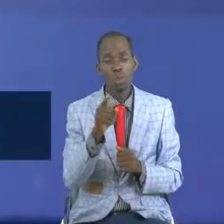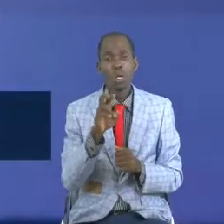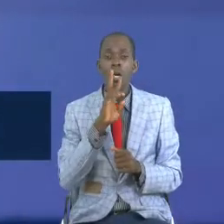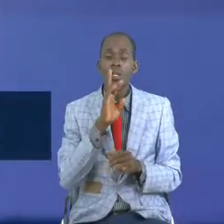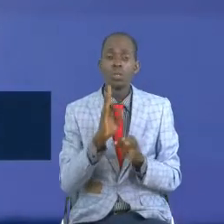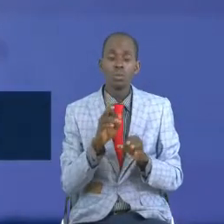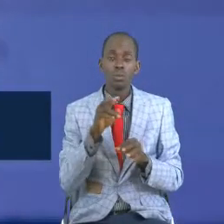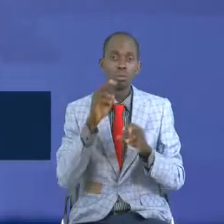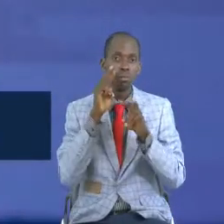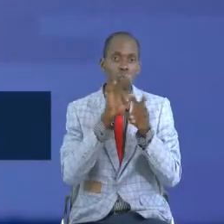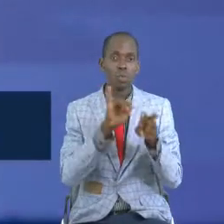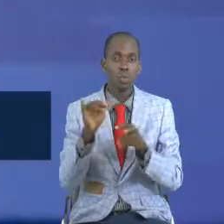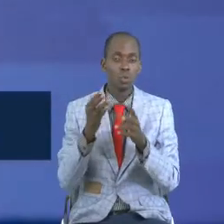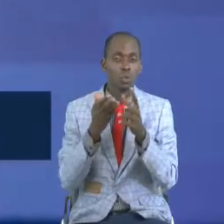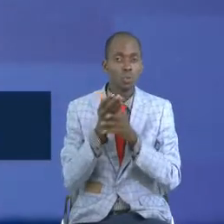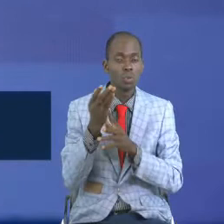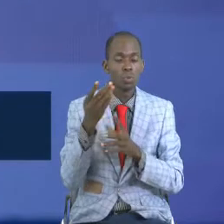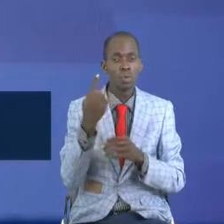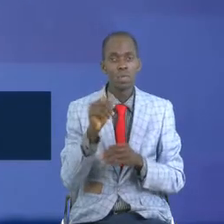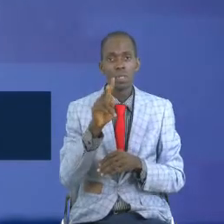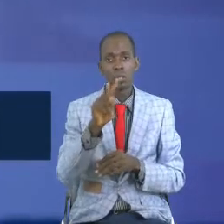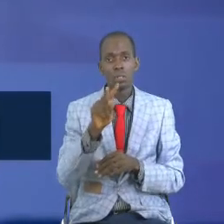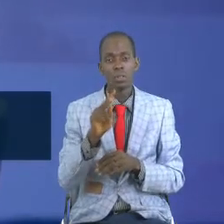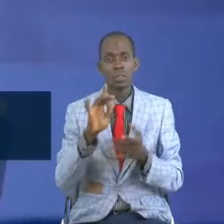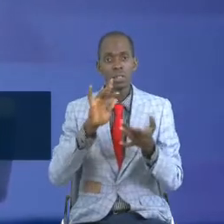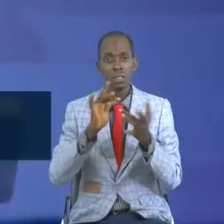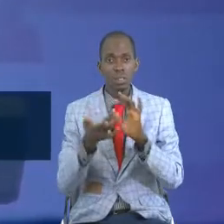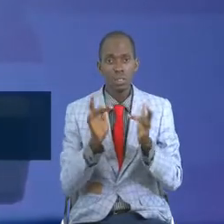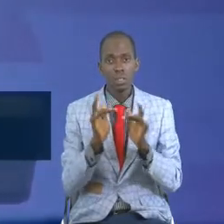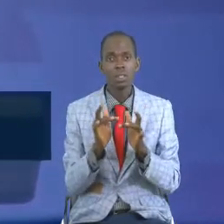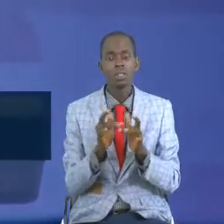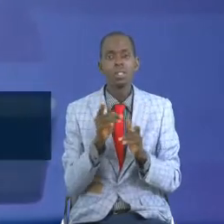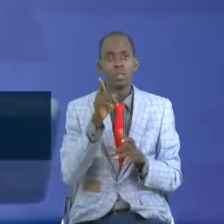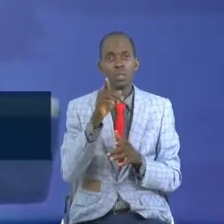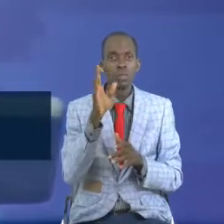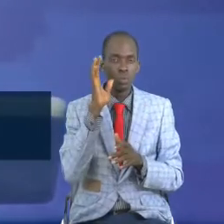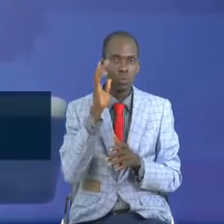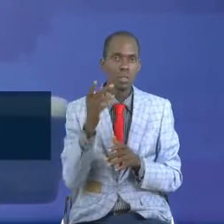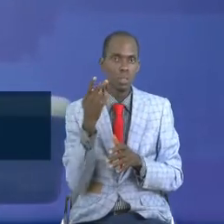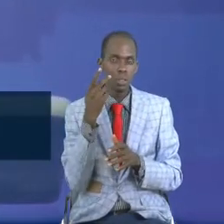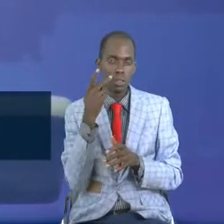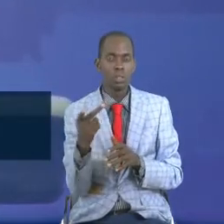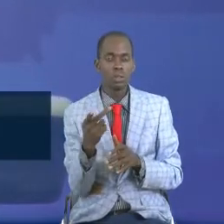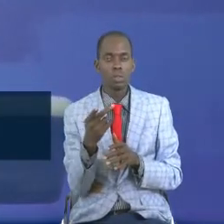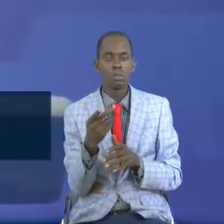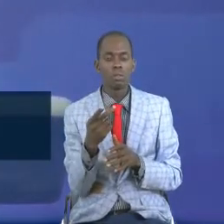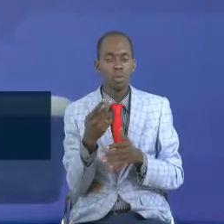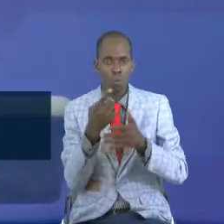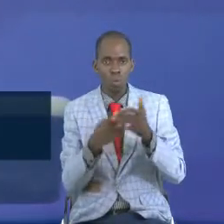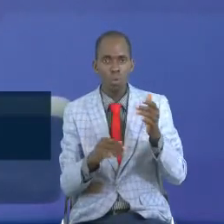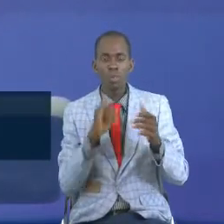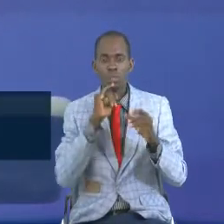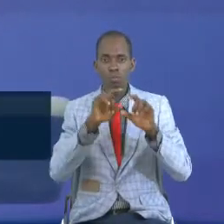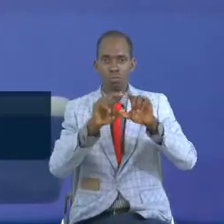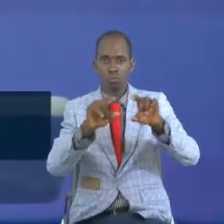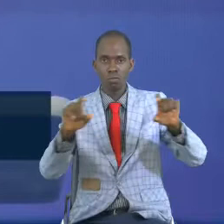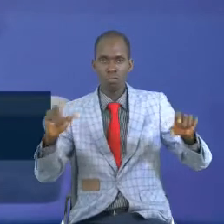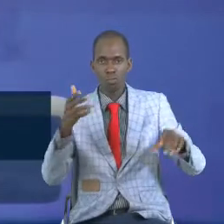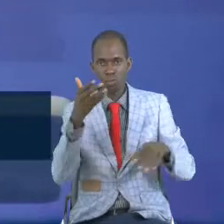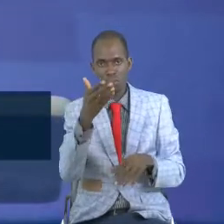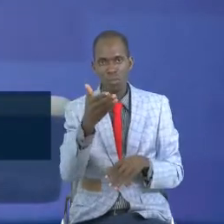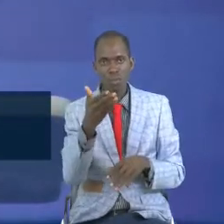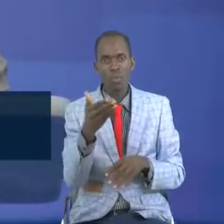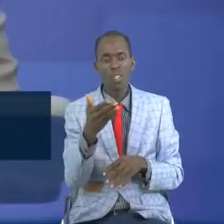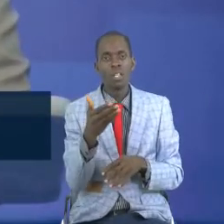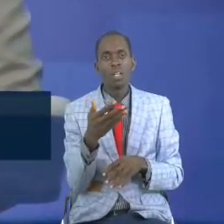every every community every congregation in every country do the same like we're doing here and